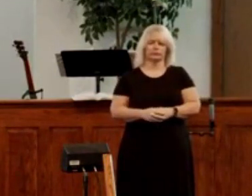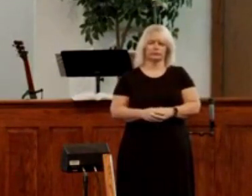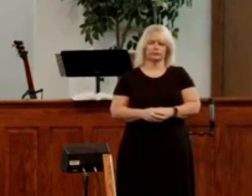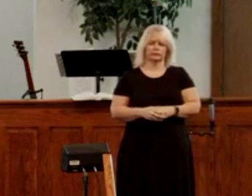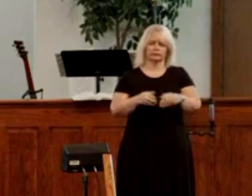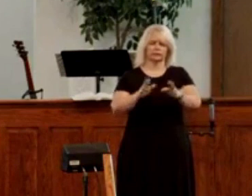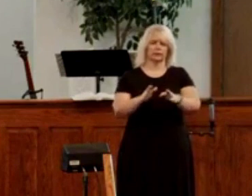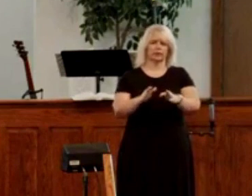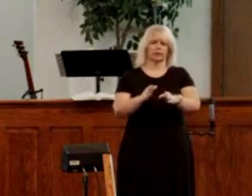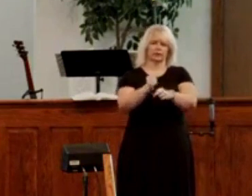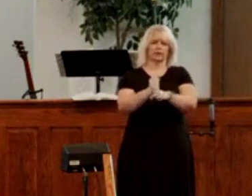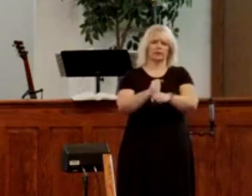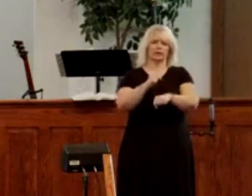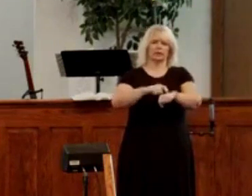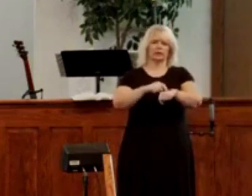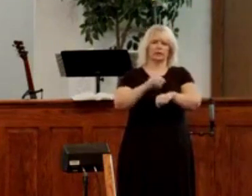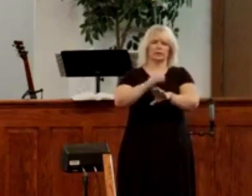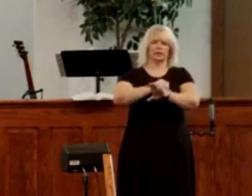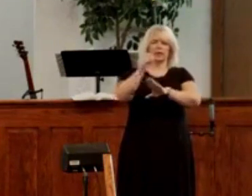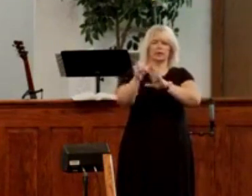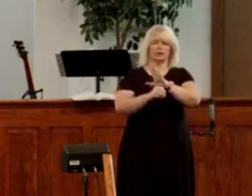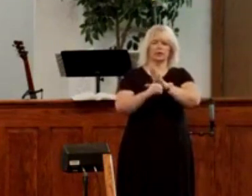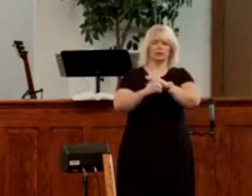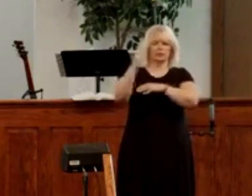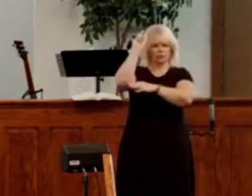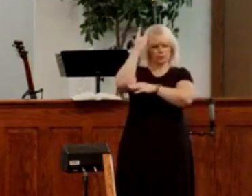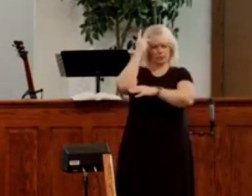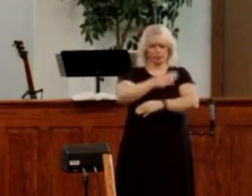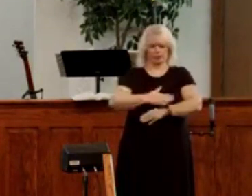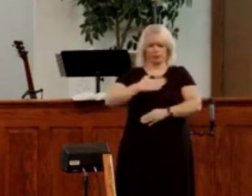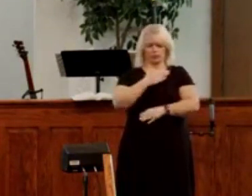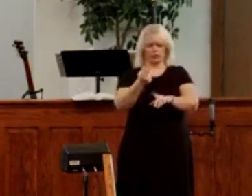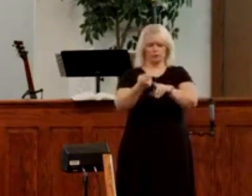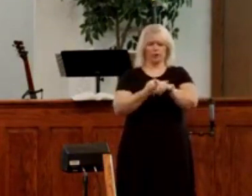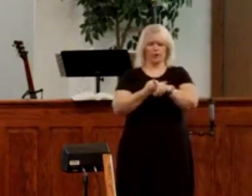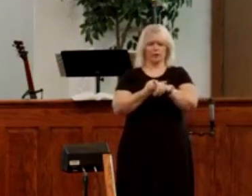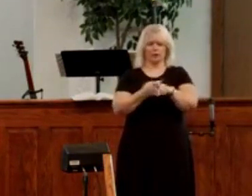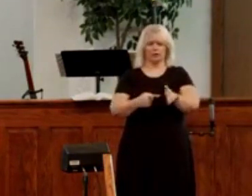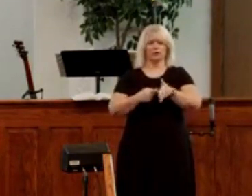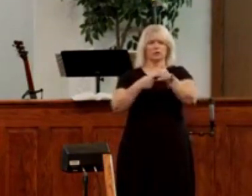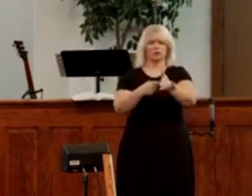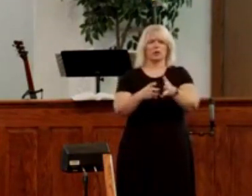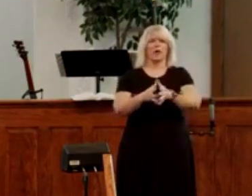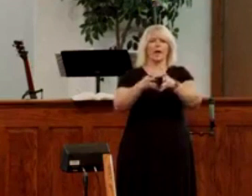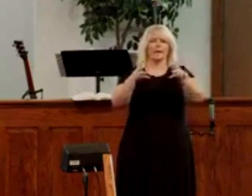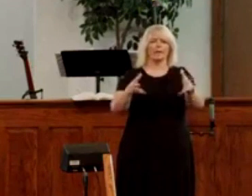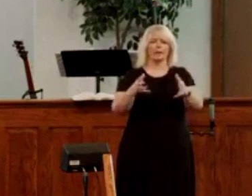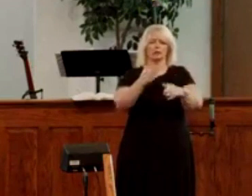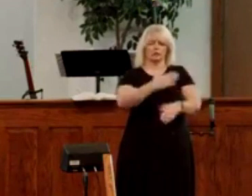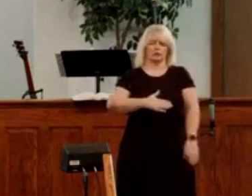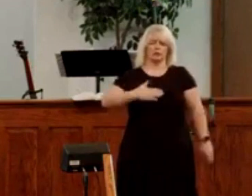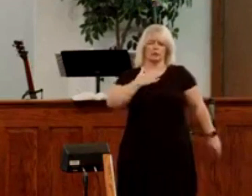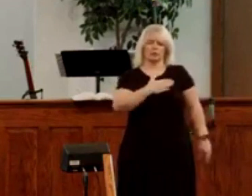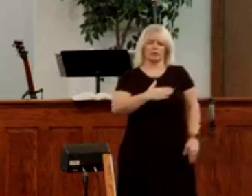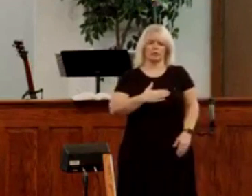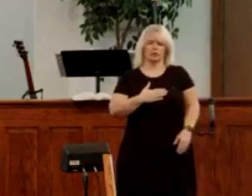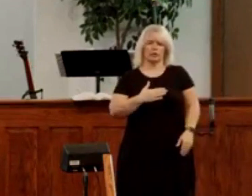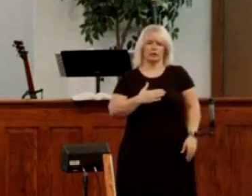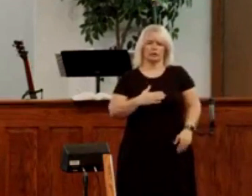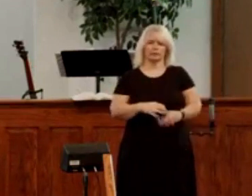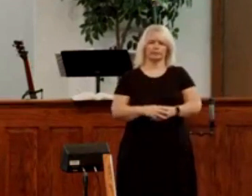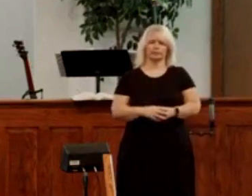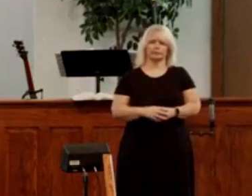let's take this time in October, Pastor Appreciation Month, to show them how much we appreciate what they've done for us